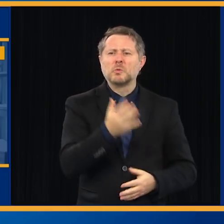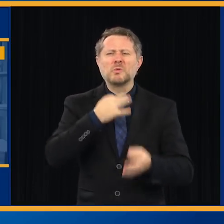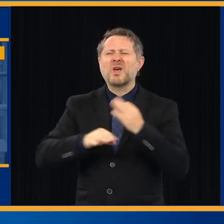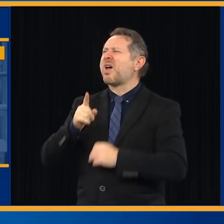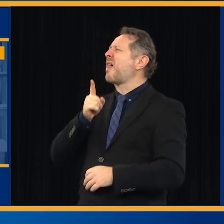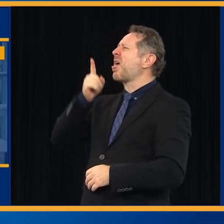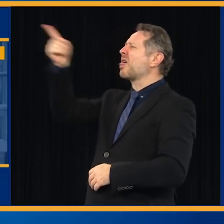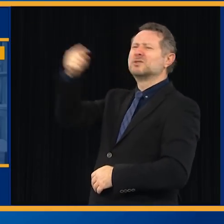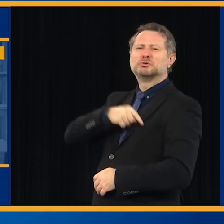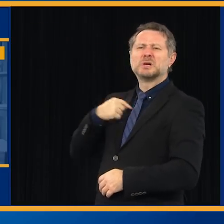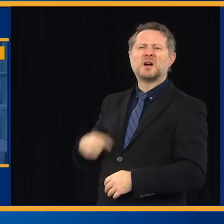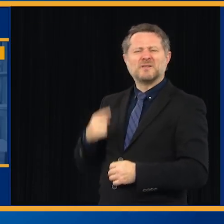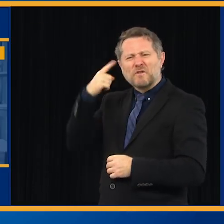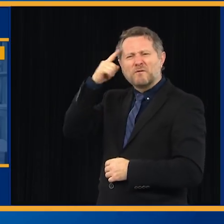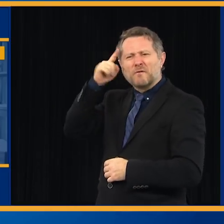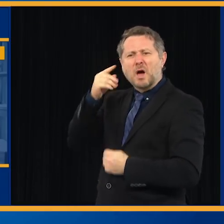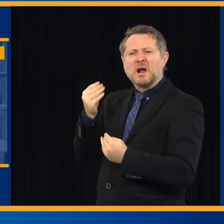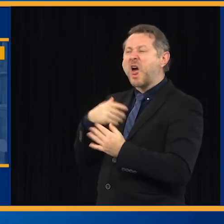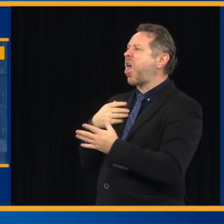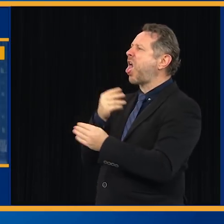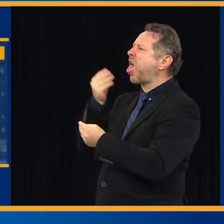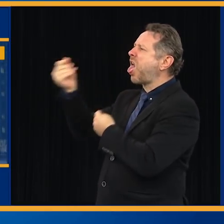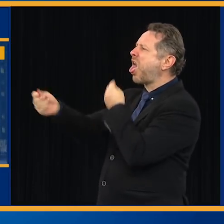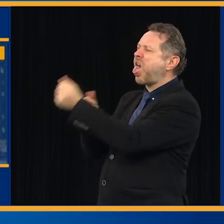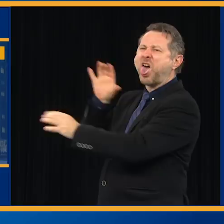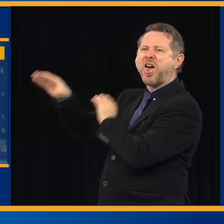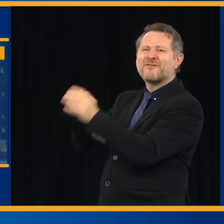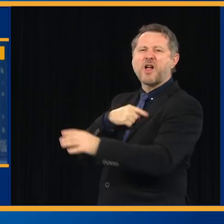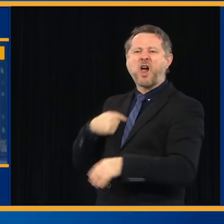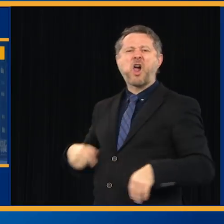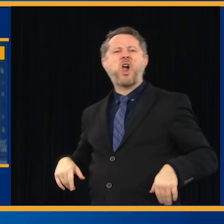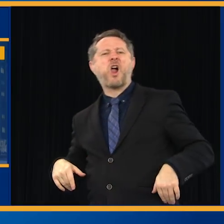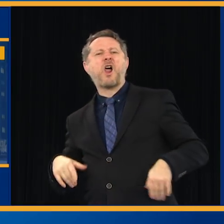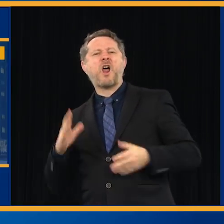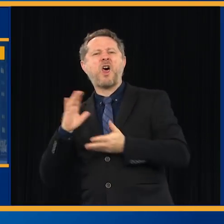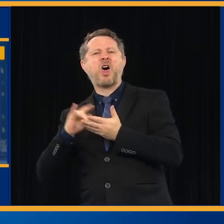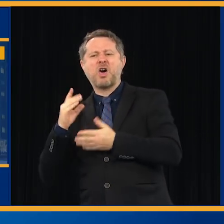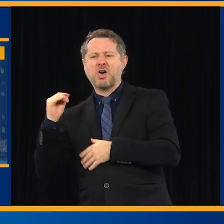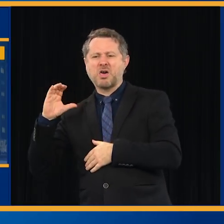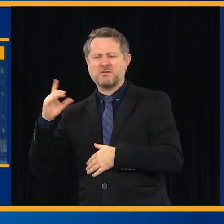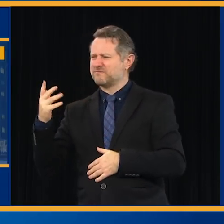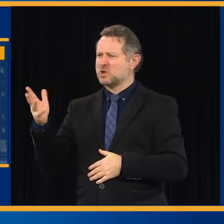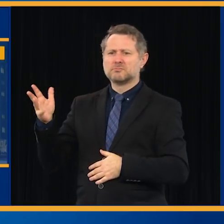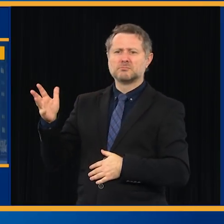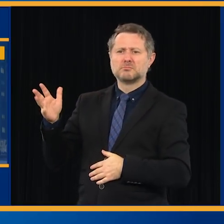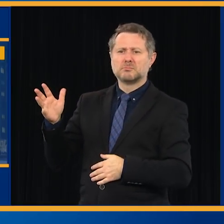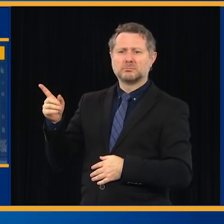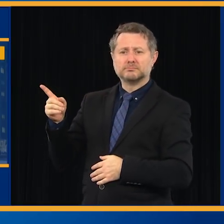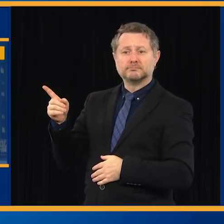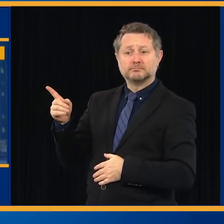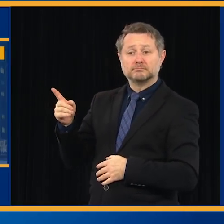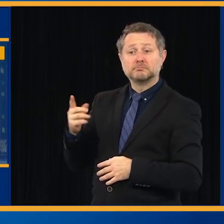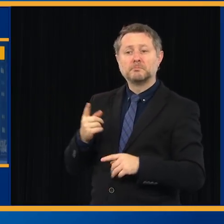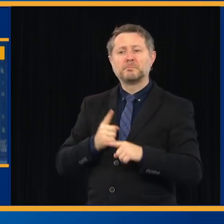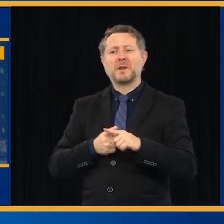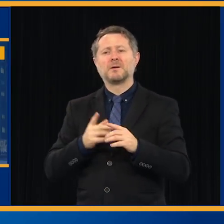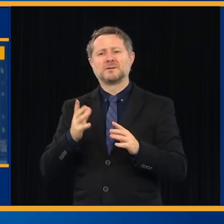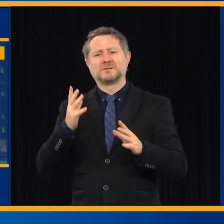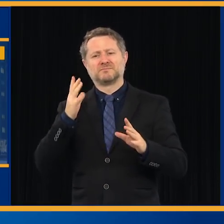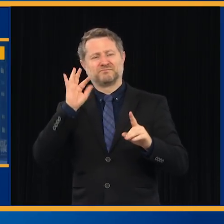Literally billions of dollars of PPE. And we'll do it in coordination with the federal government. But I want to